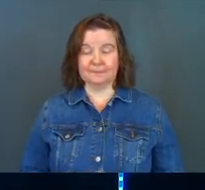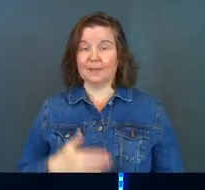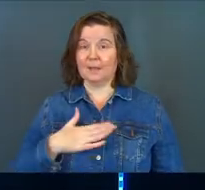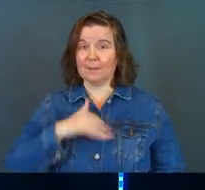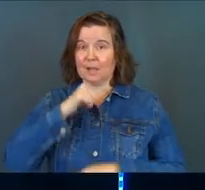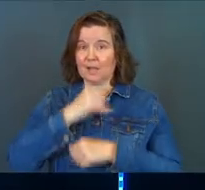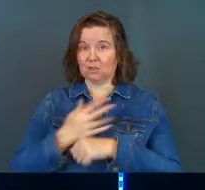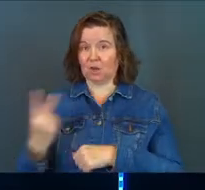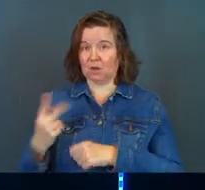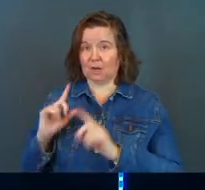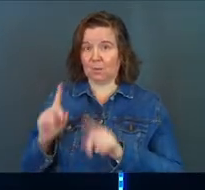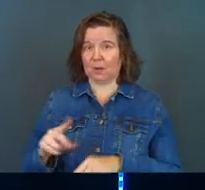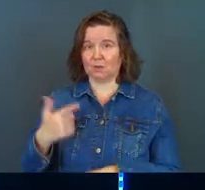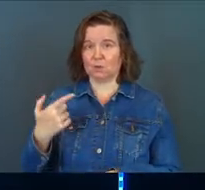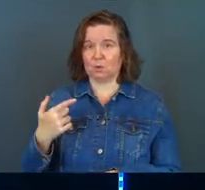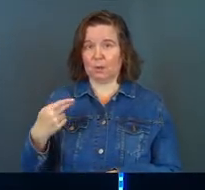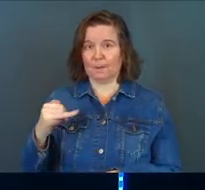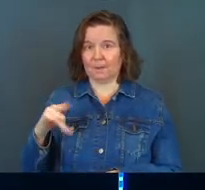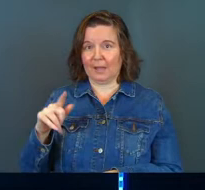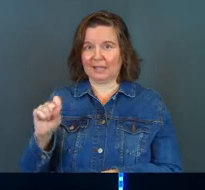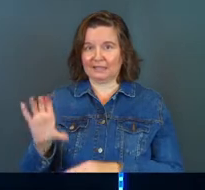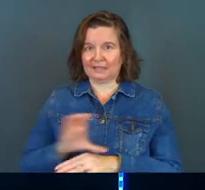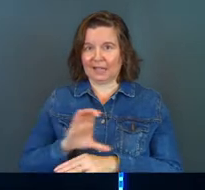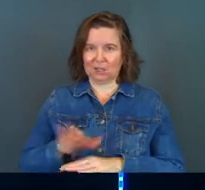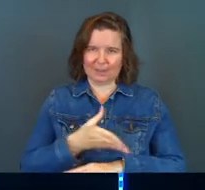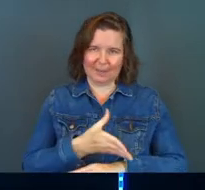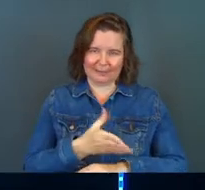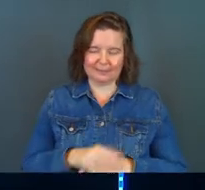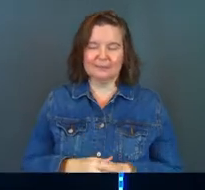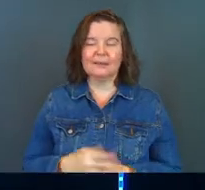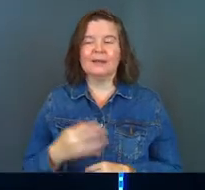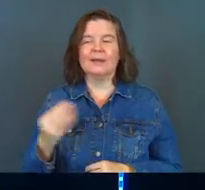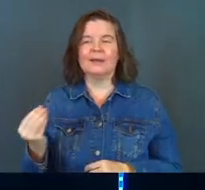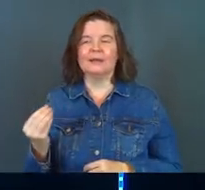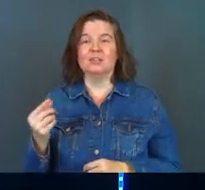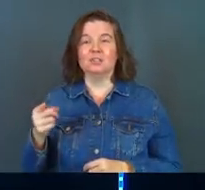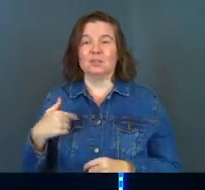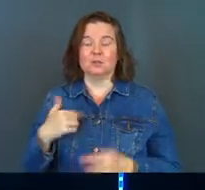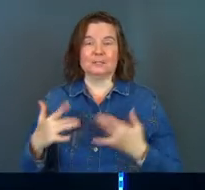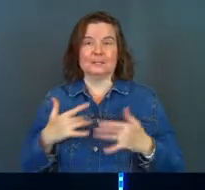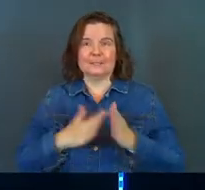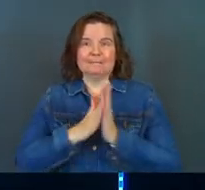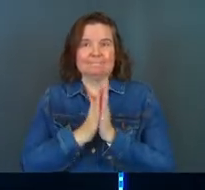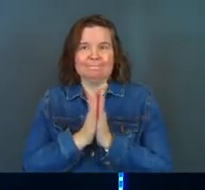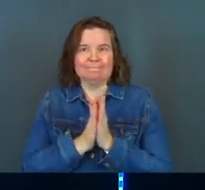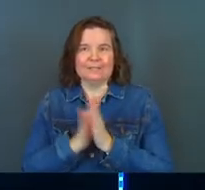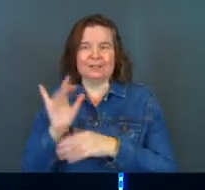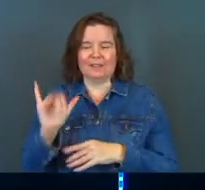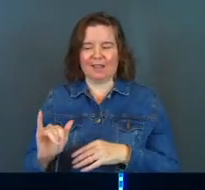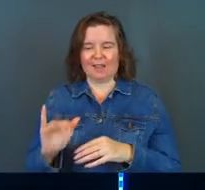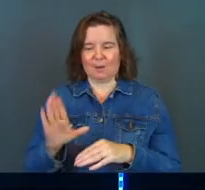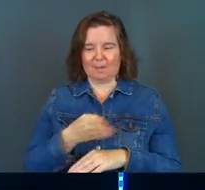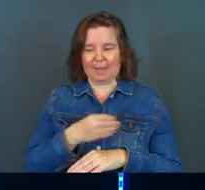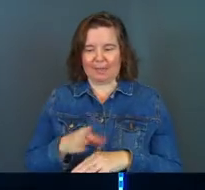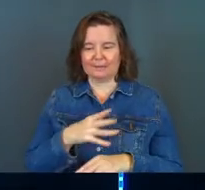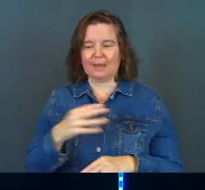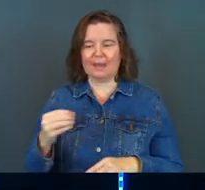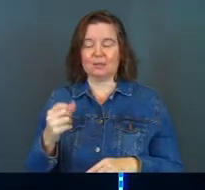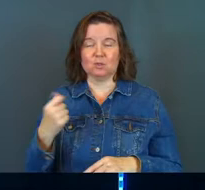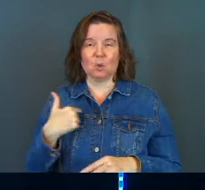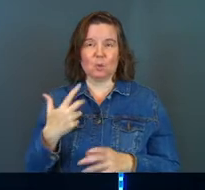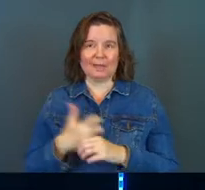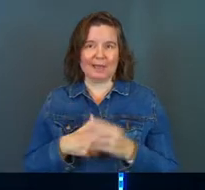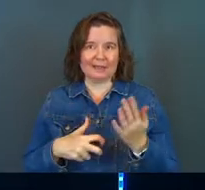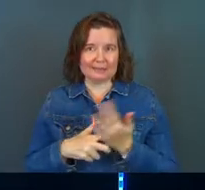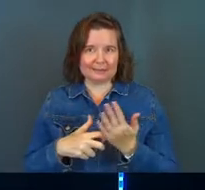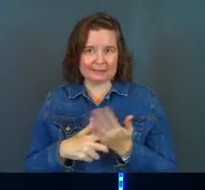My daughter and I went to a 21 Pilots concert. It's a band, and she was all into that band, and so we